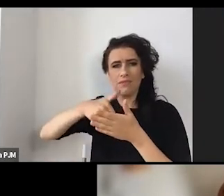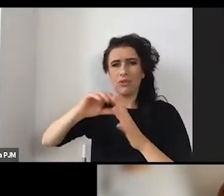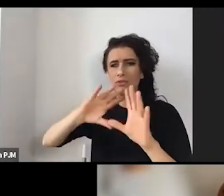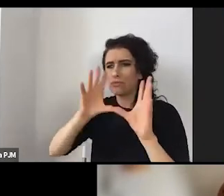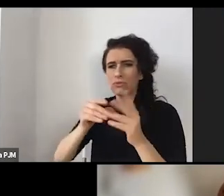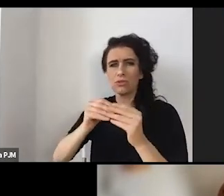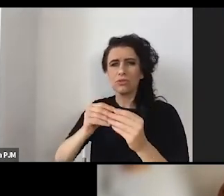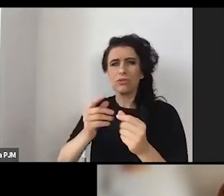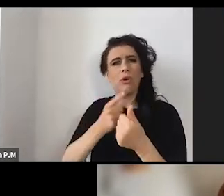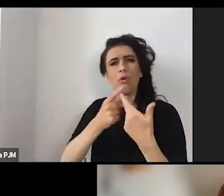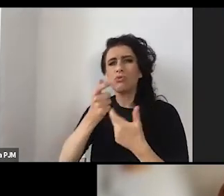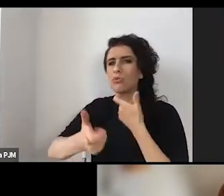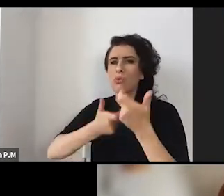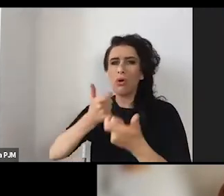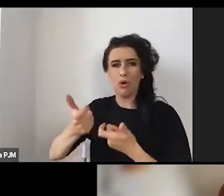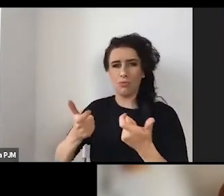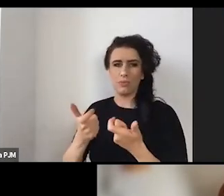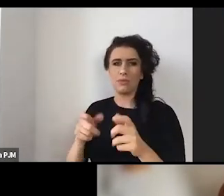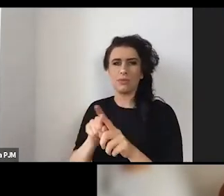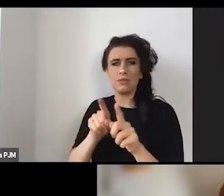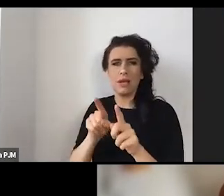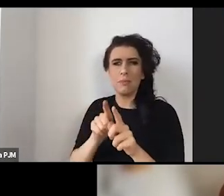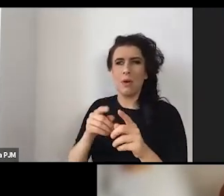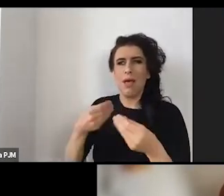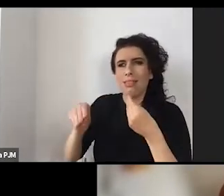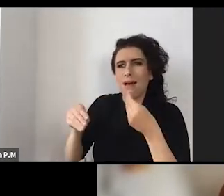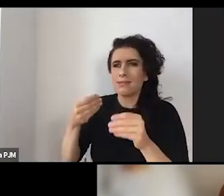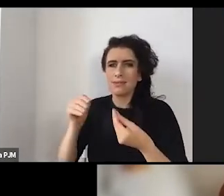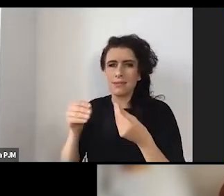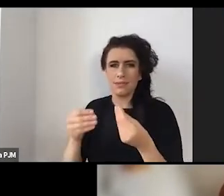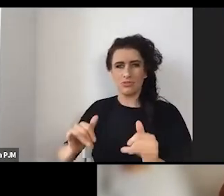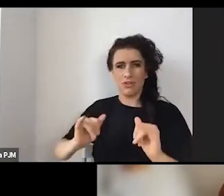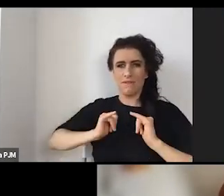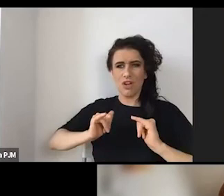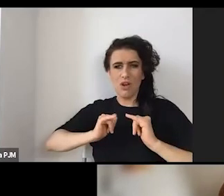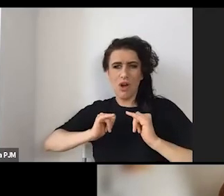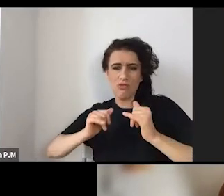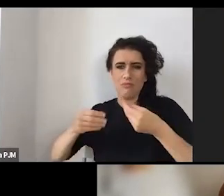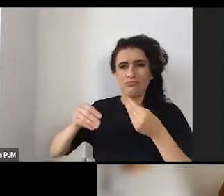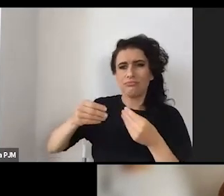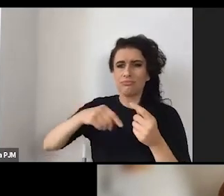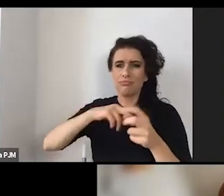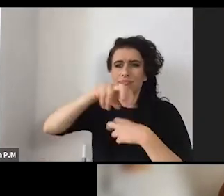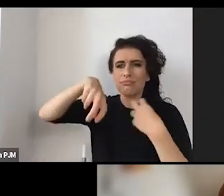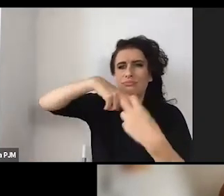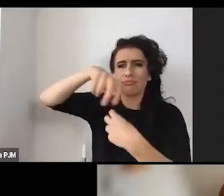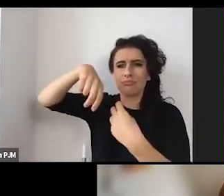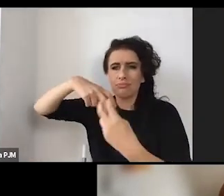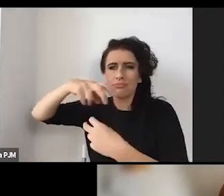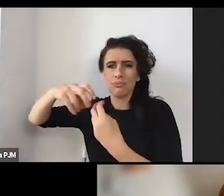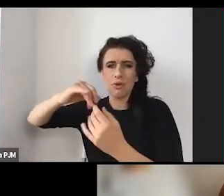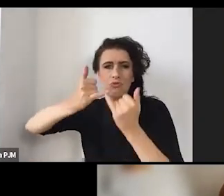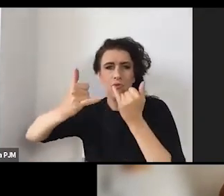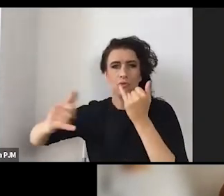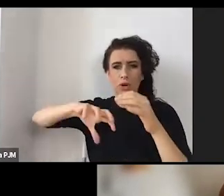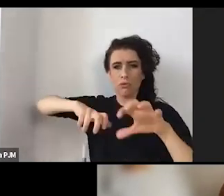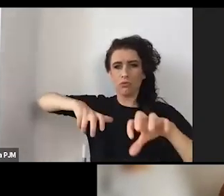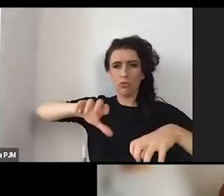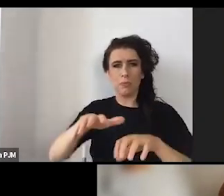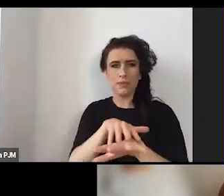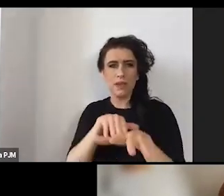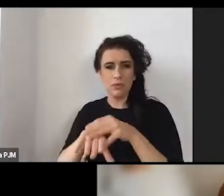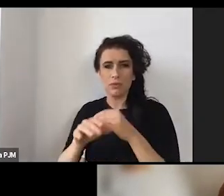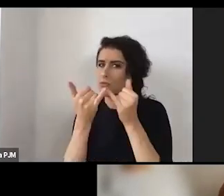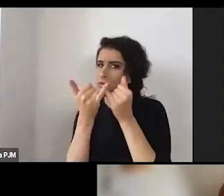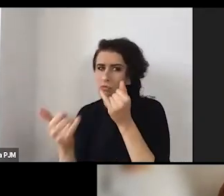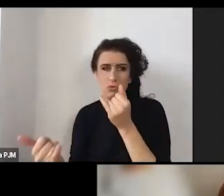military or police. It's great. I imagine, do we have any more questions? I see